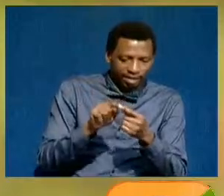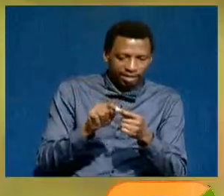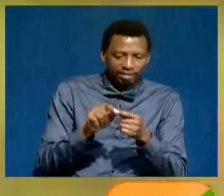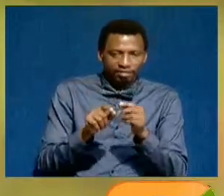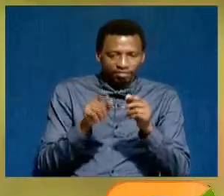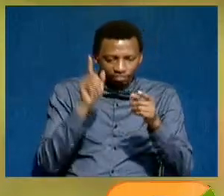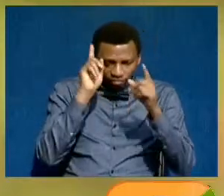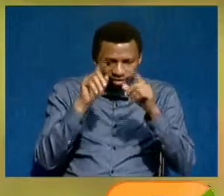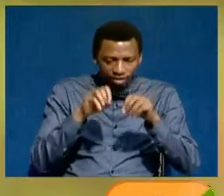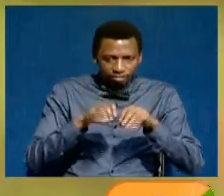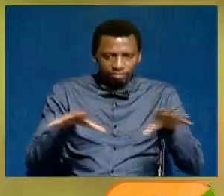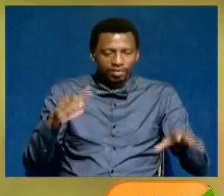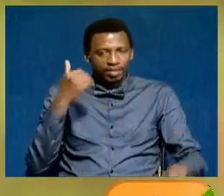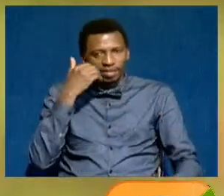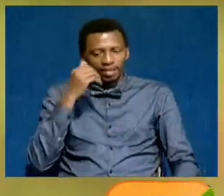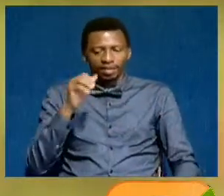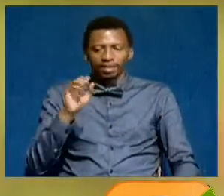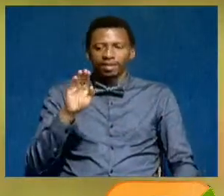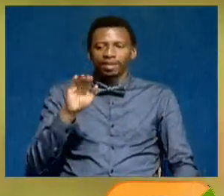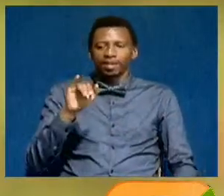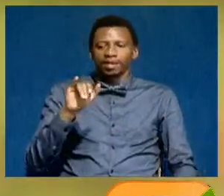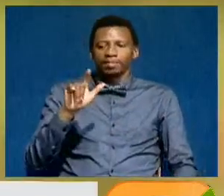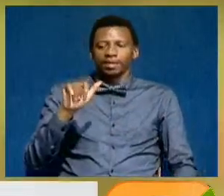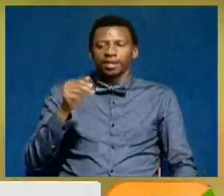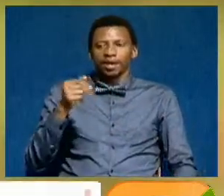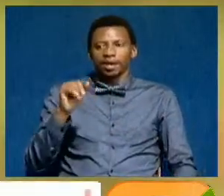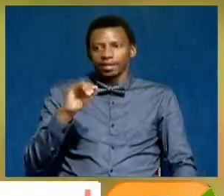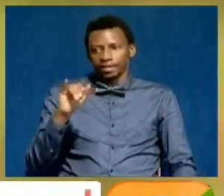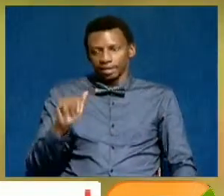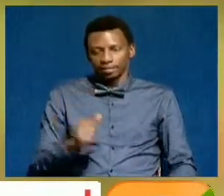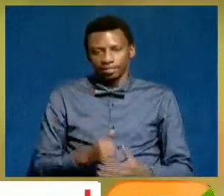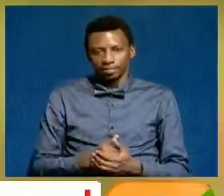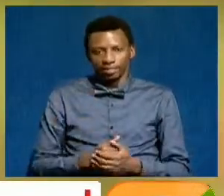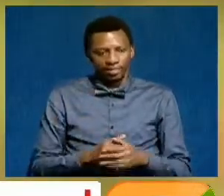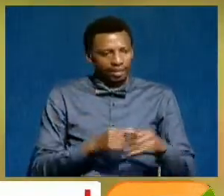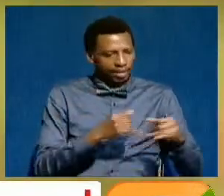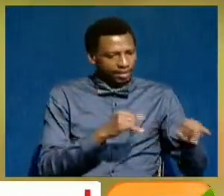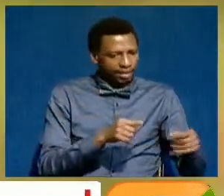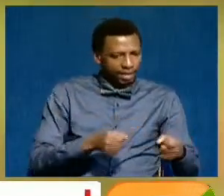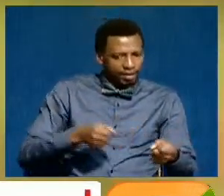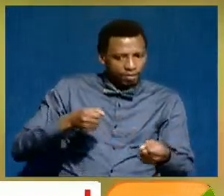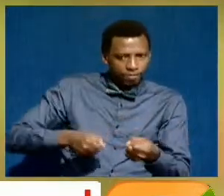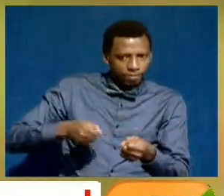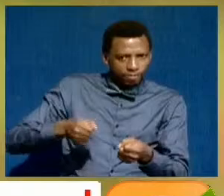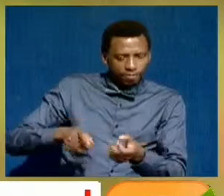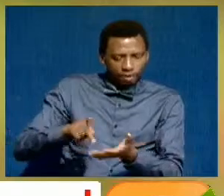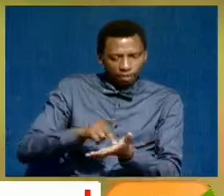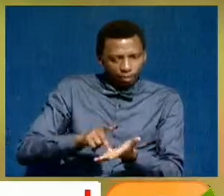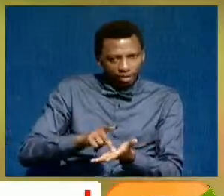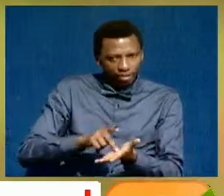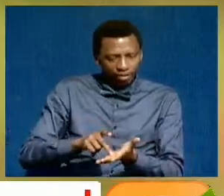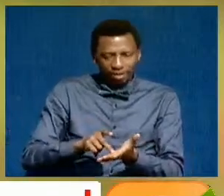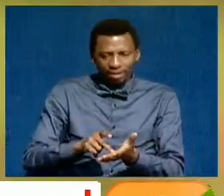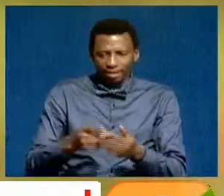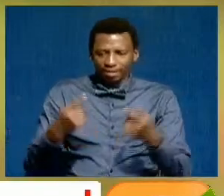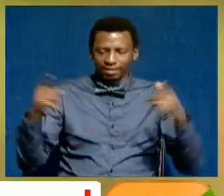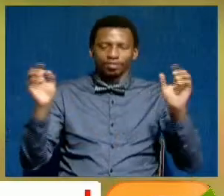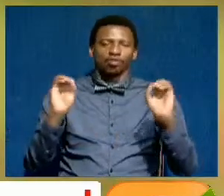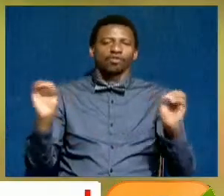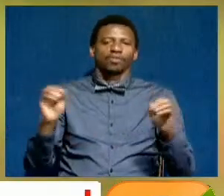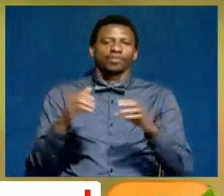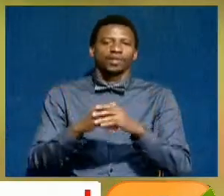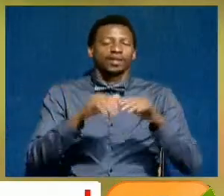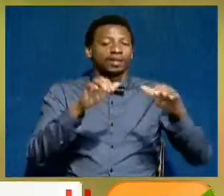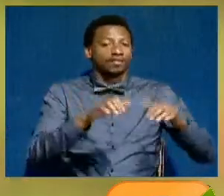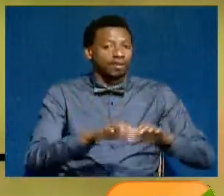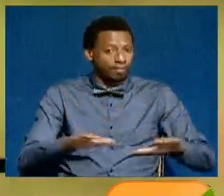out like molasticides and pesticides on this, it has not proved to work very well in the farms. So,